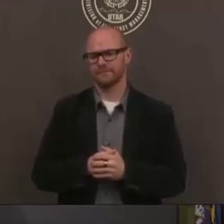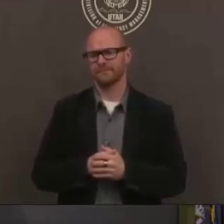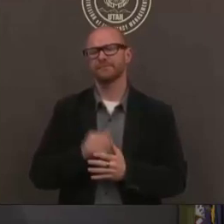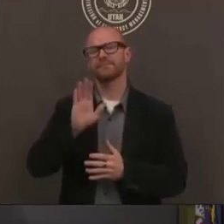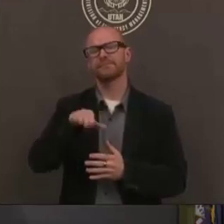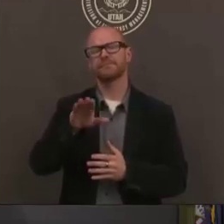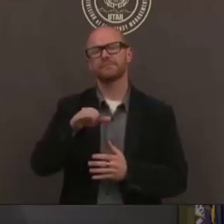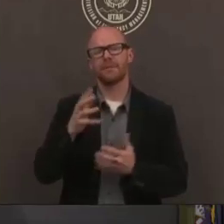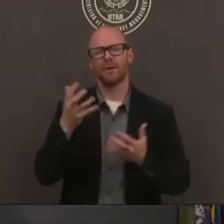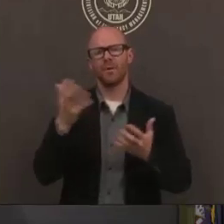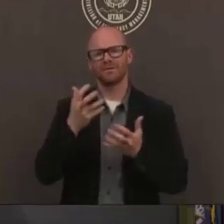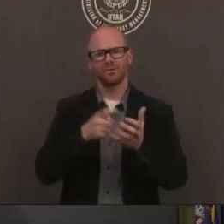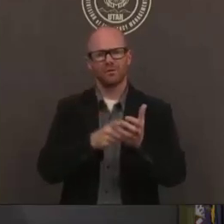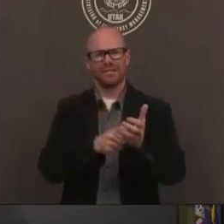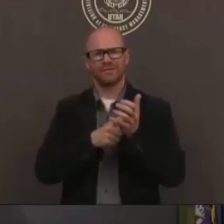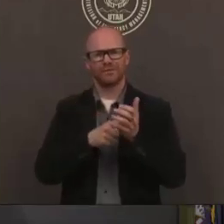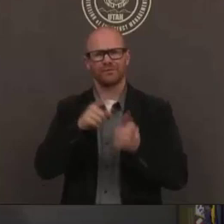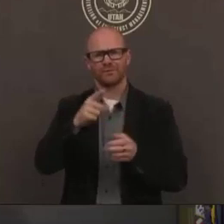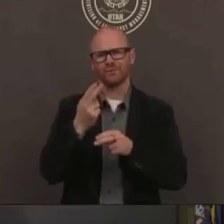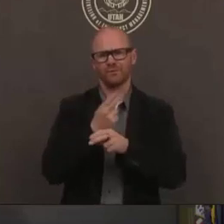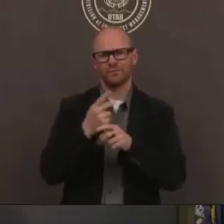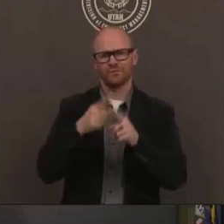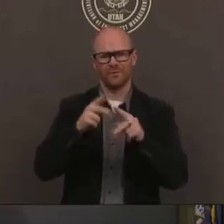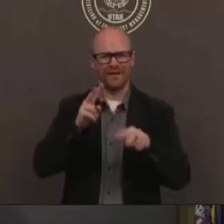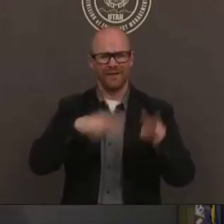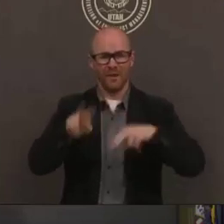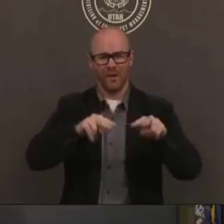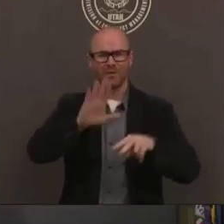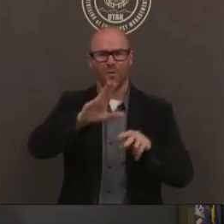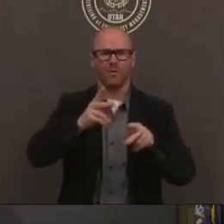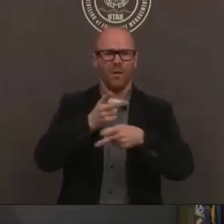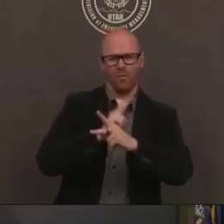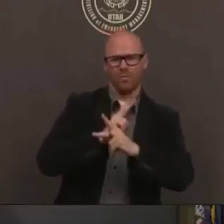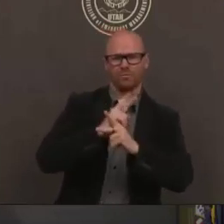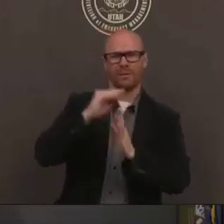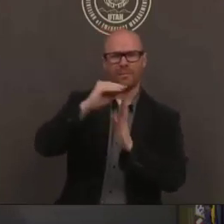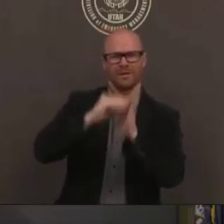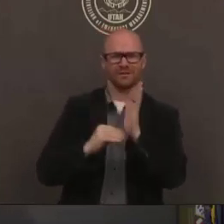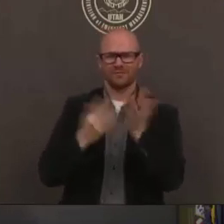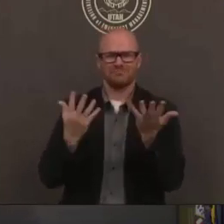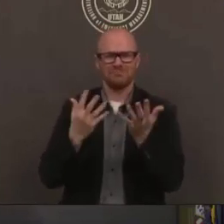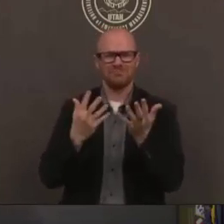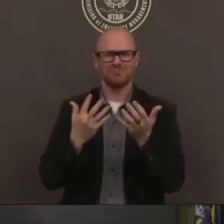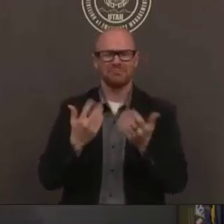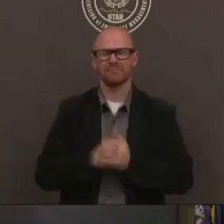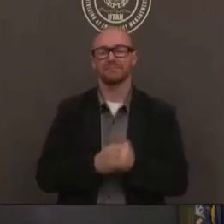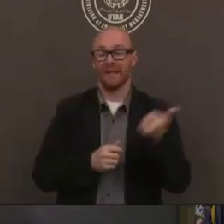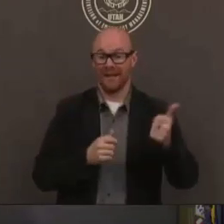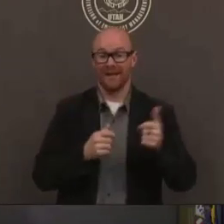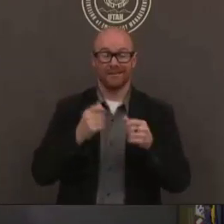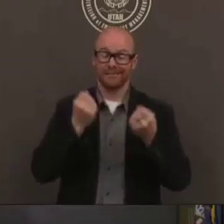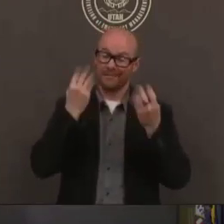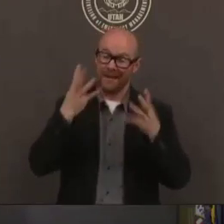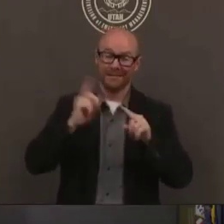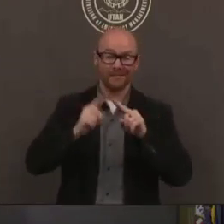Hi, what's the criteria that you're using to evaluate those loan applications? There are a number of criteria. Obviously,